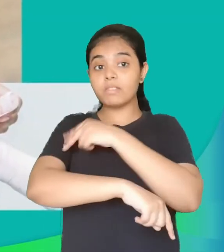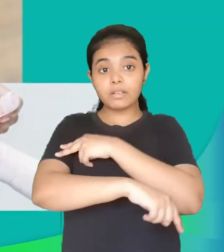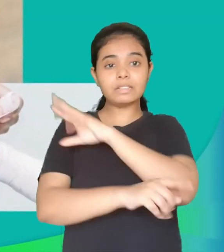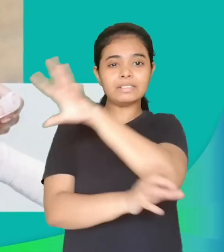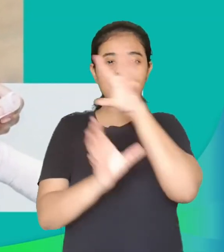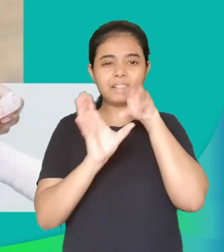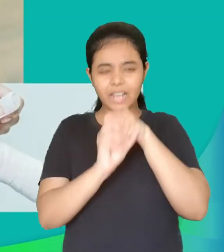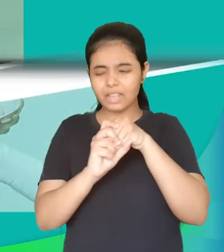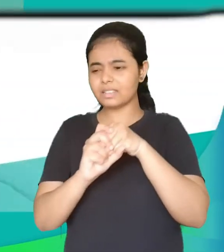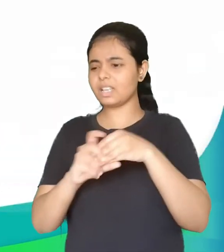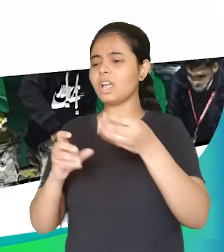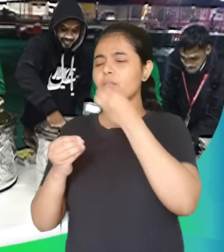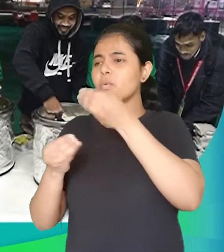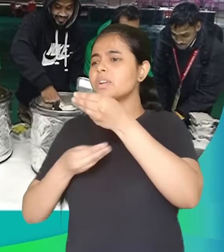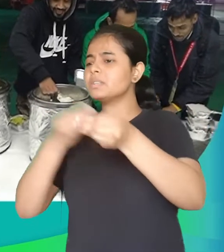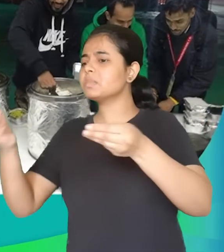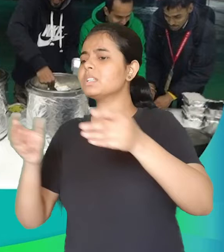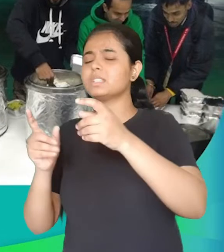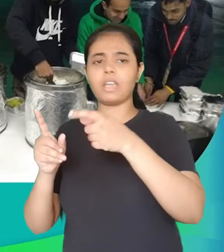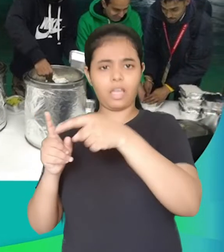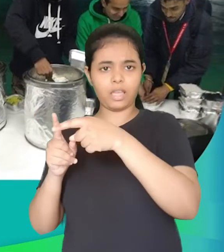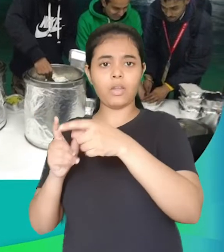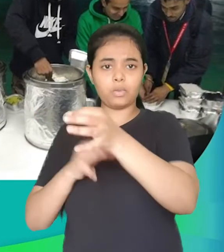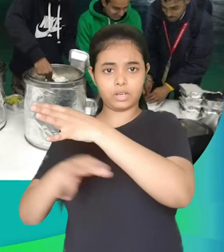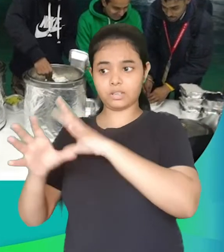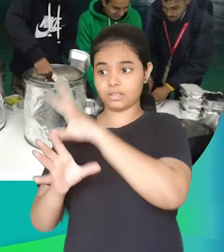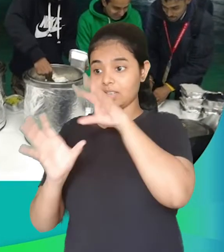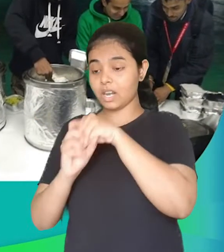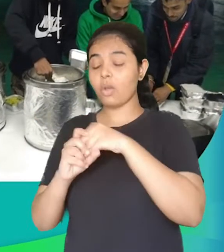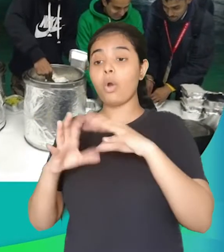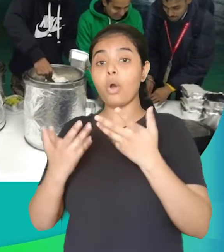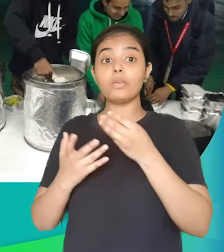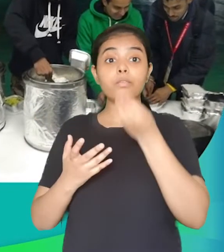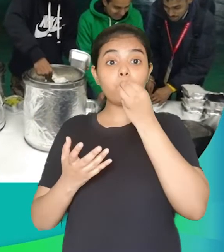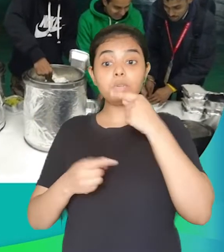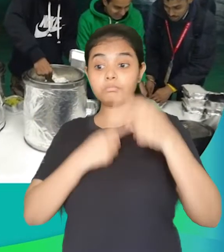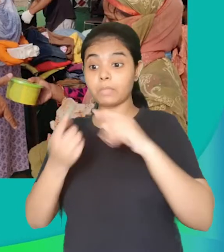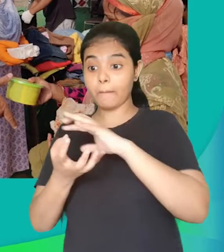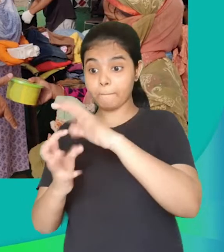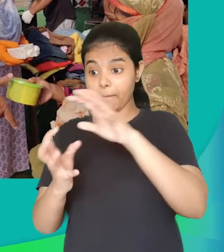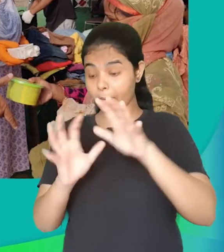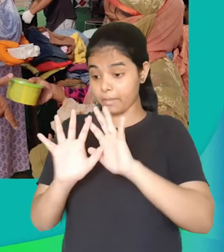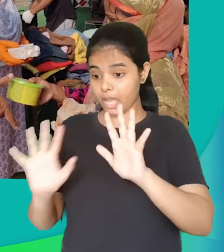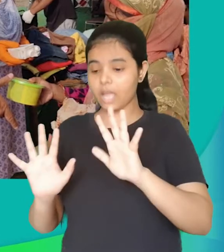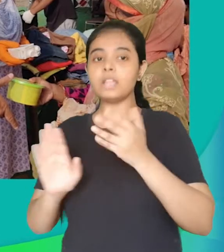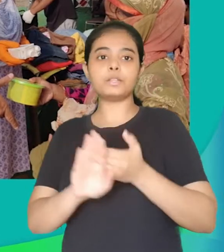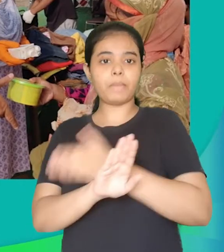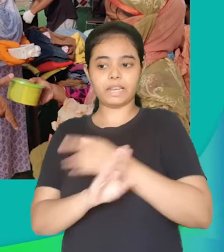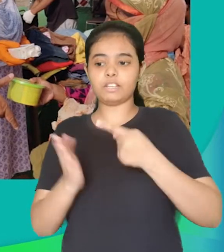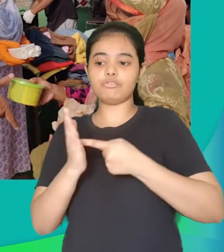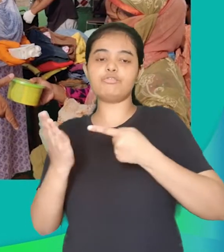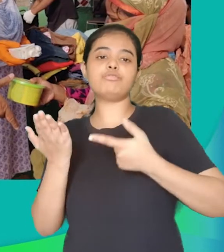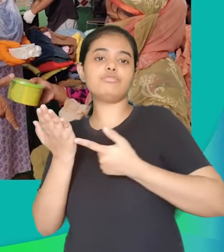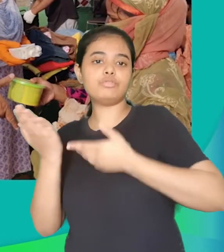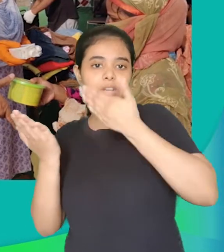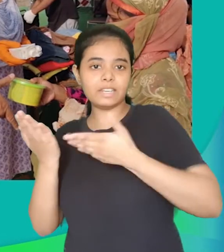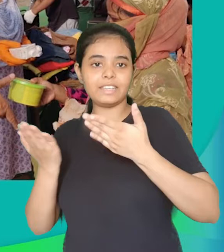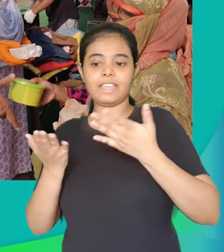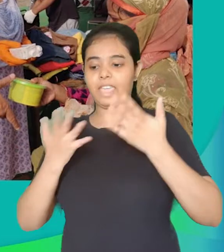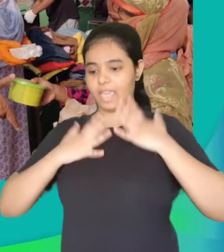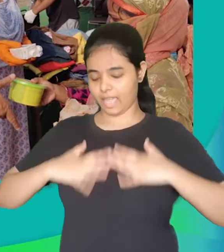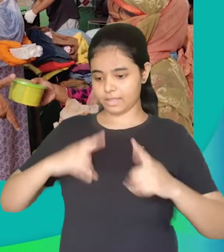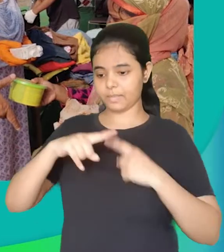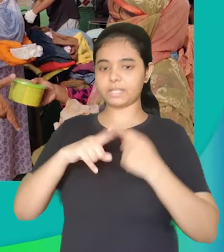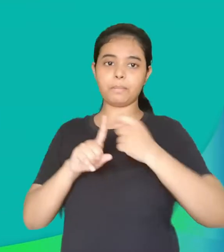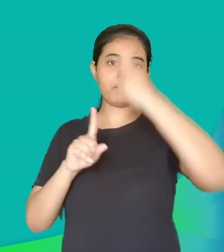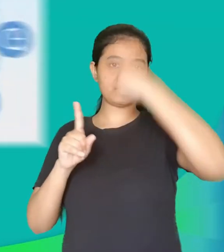be covered. All employees or volunteers that work with distribution organizations and come in direct contact